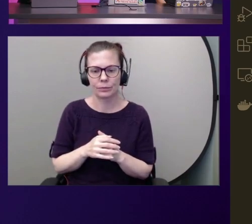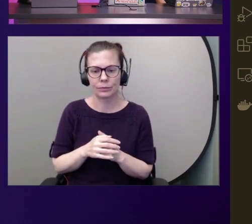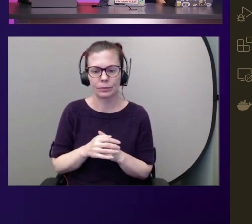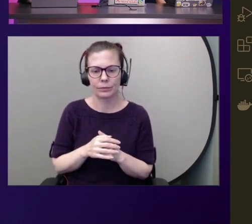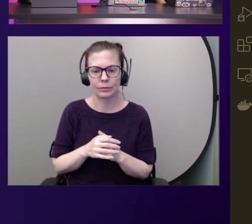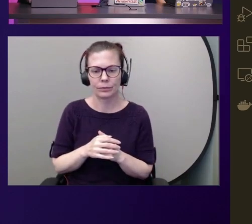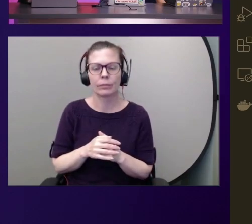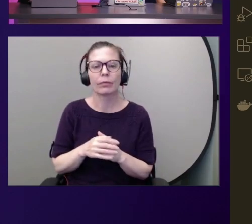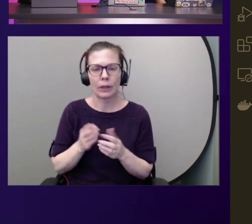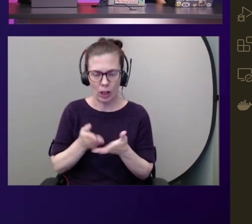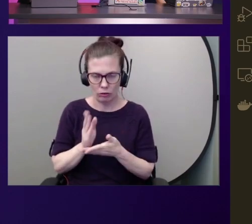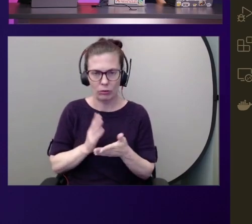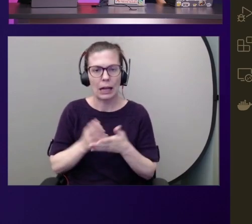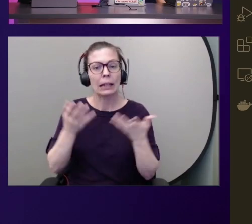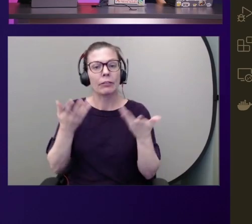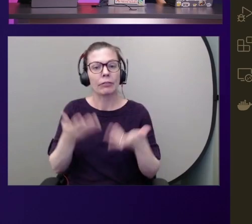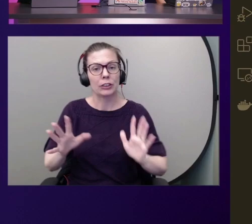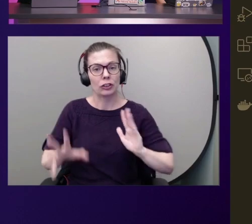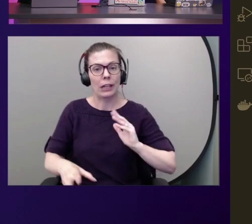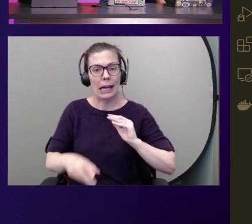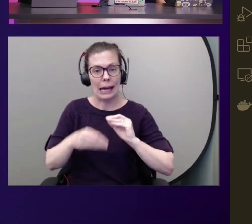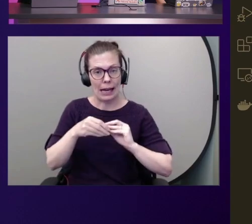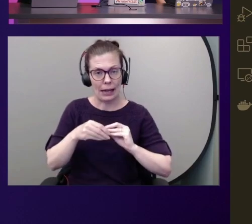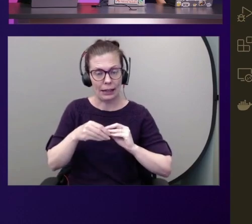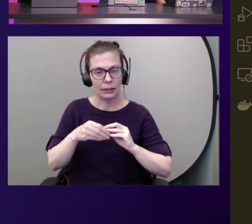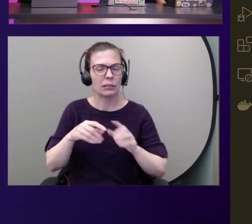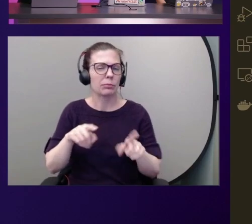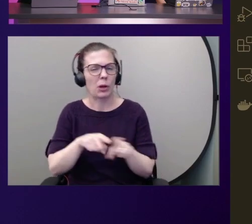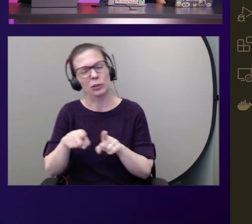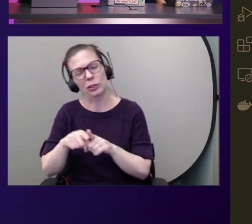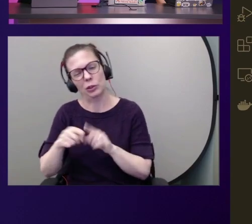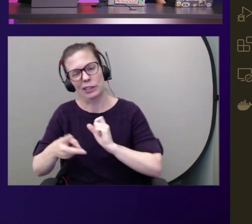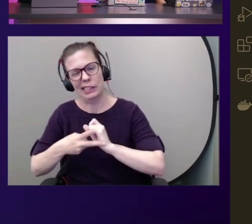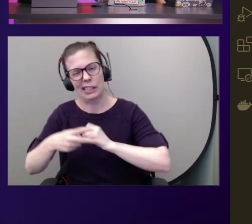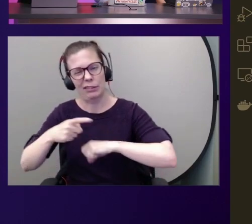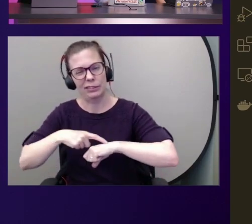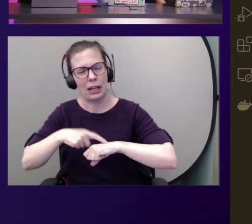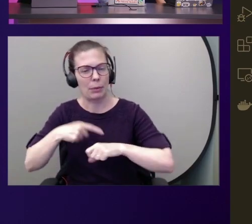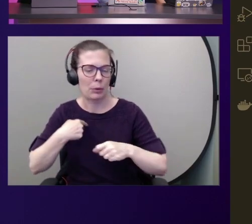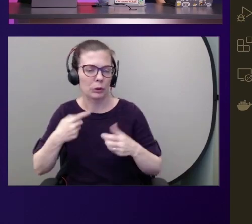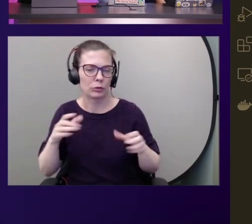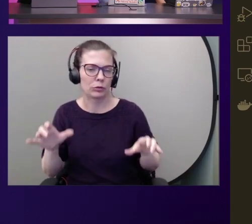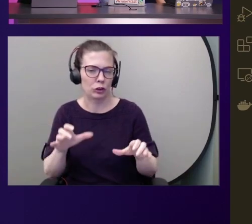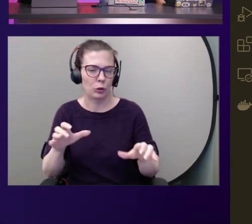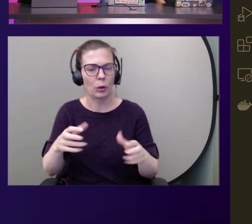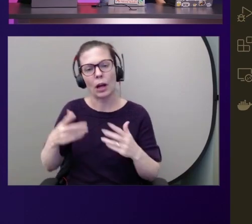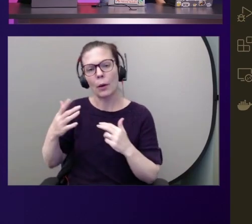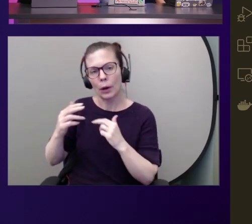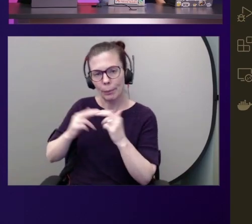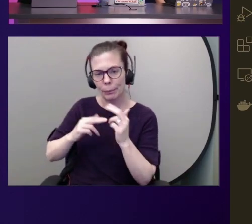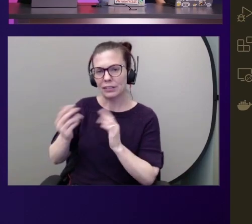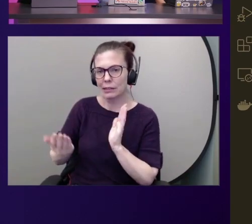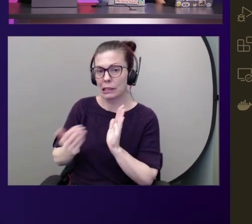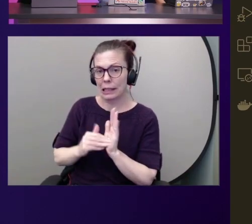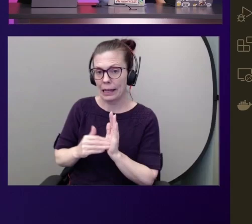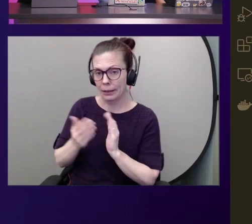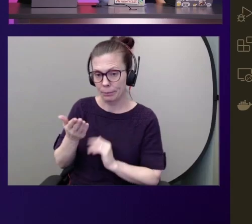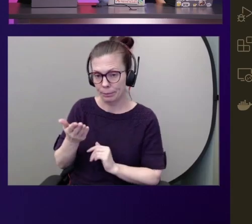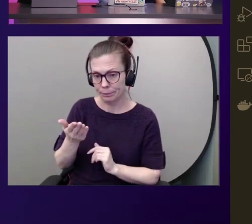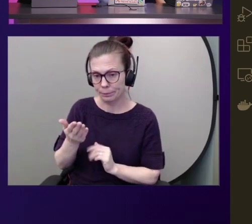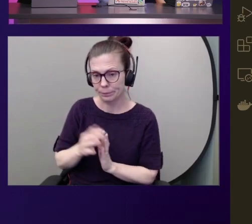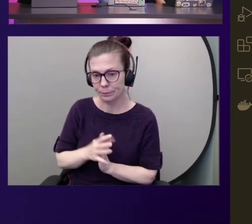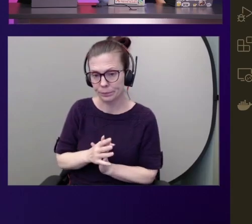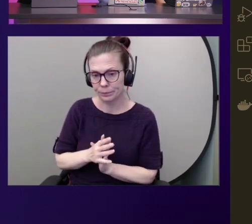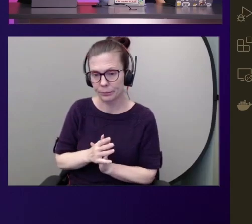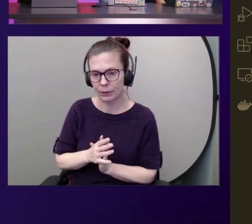All right, so once you've added these, and for the sake of time, I'll actually just go ahead and do this one. I'm gonna build again here. Oh